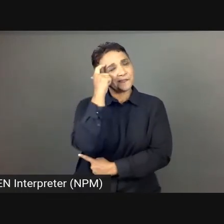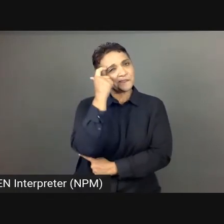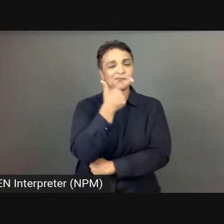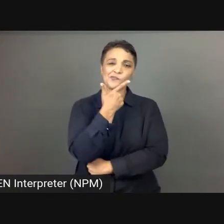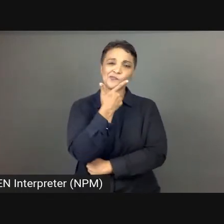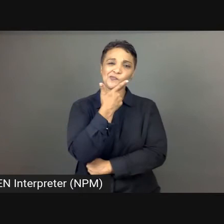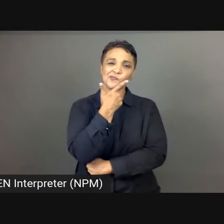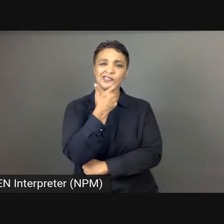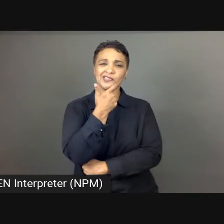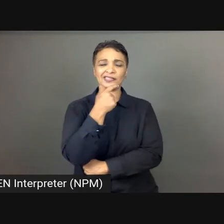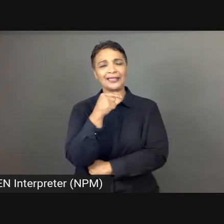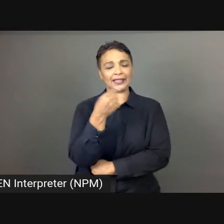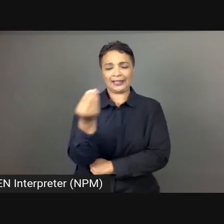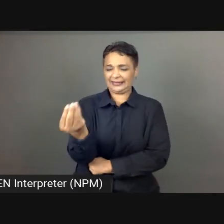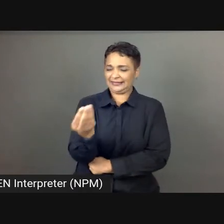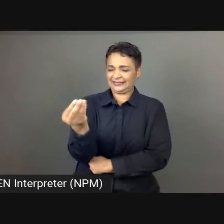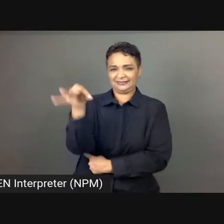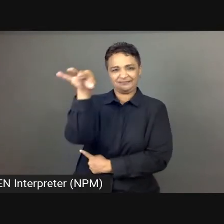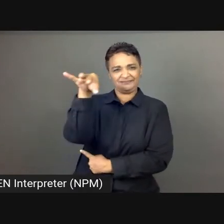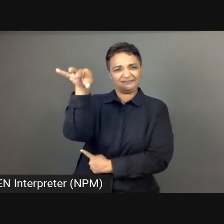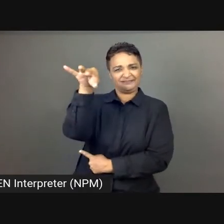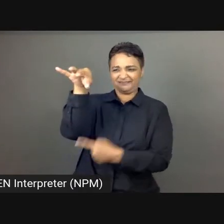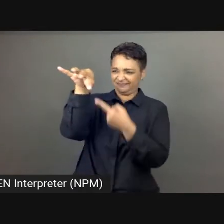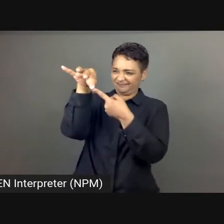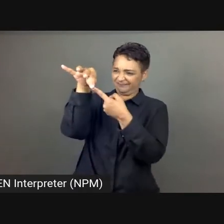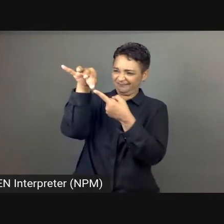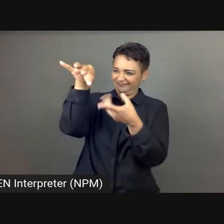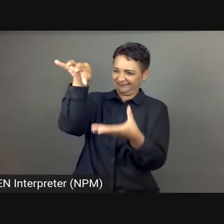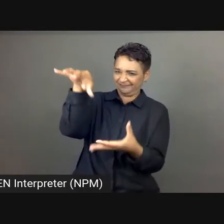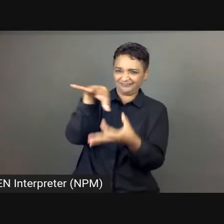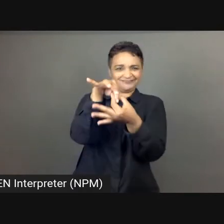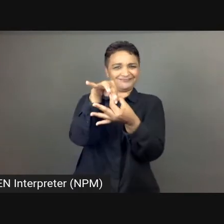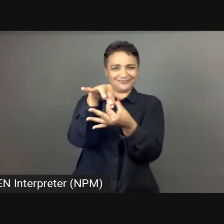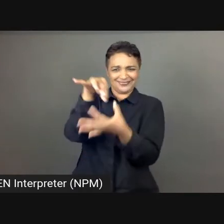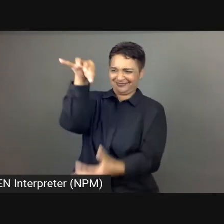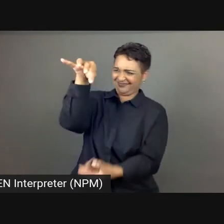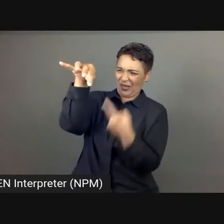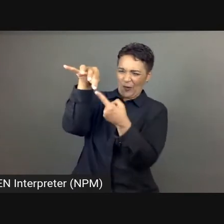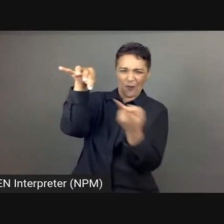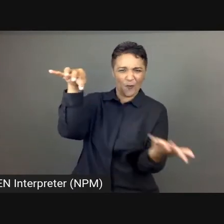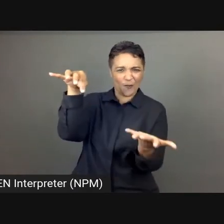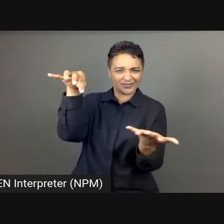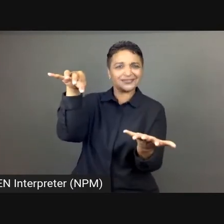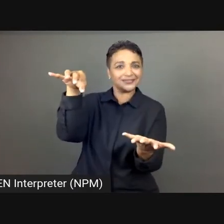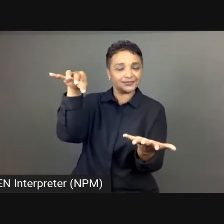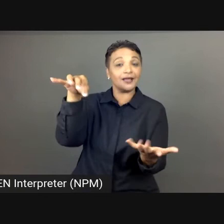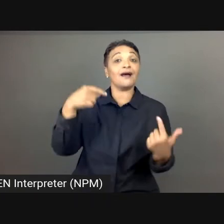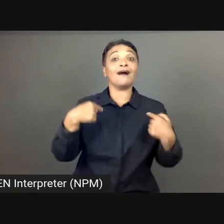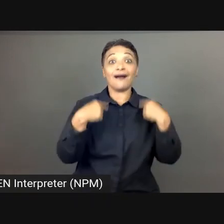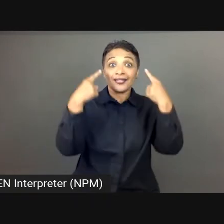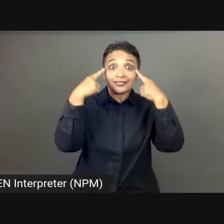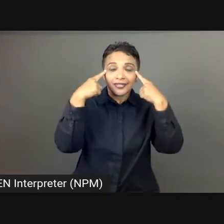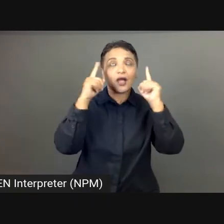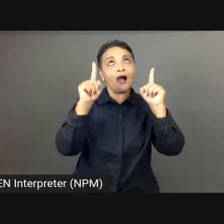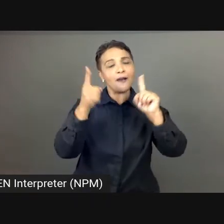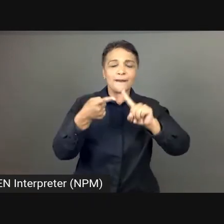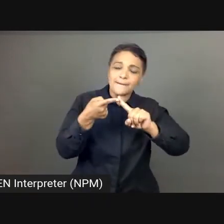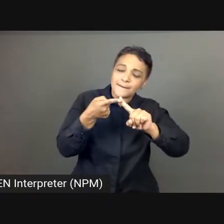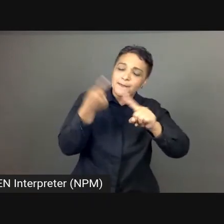that holds it all together. And I think the most important thing for me